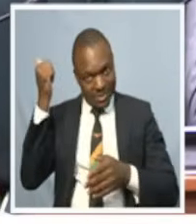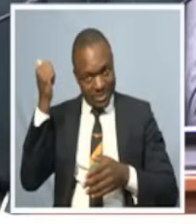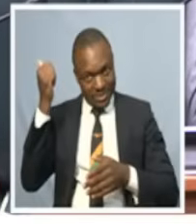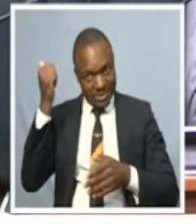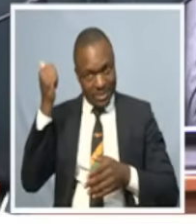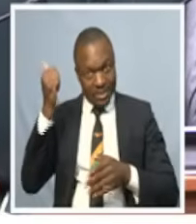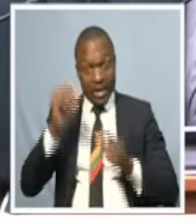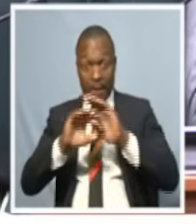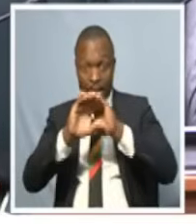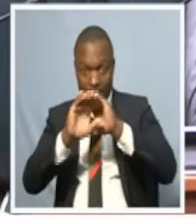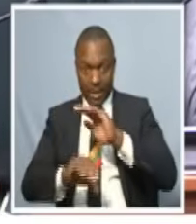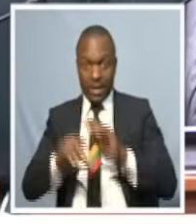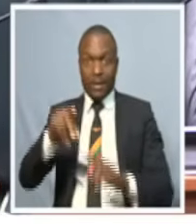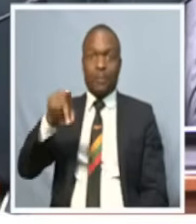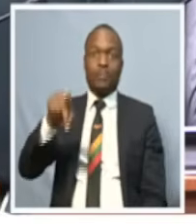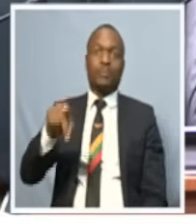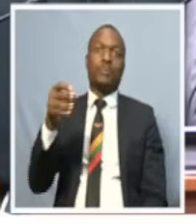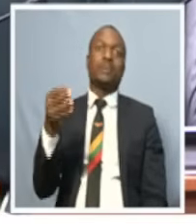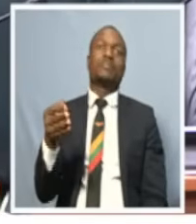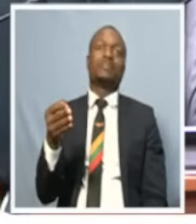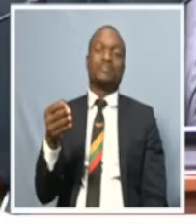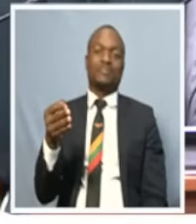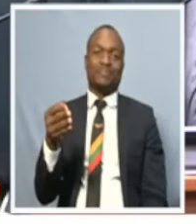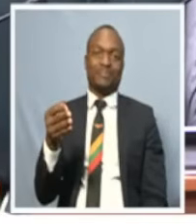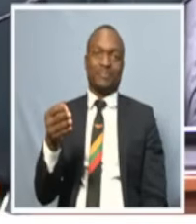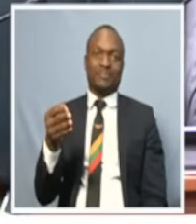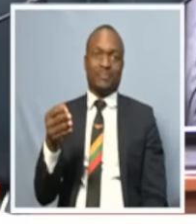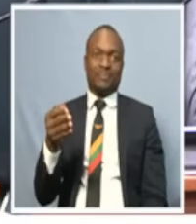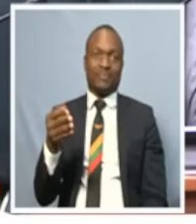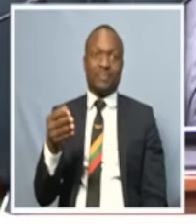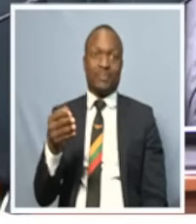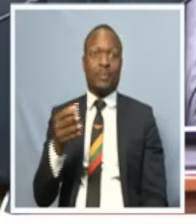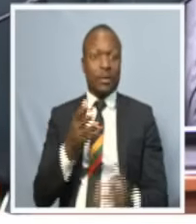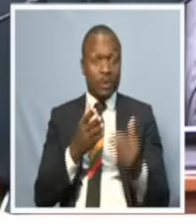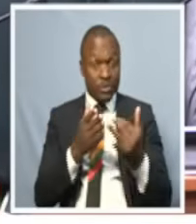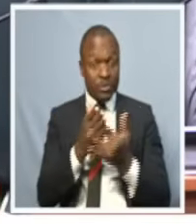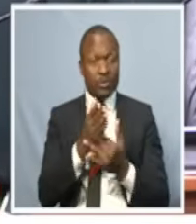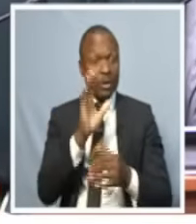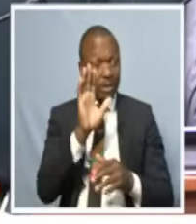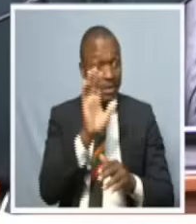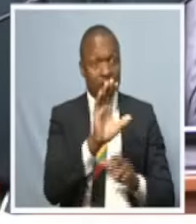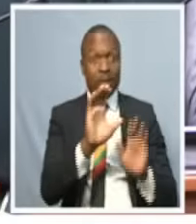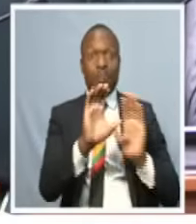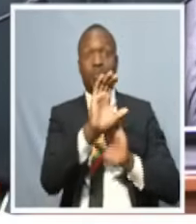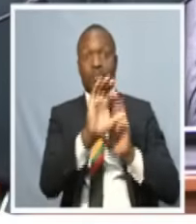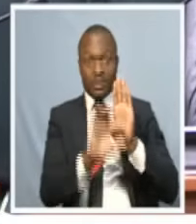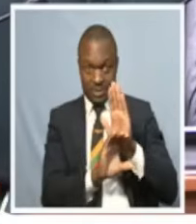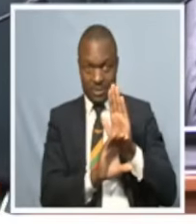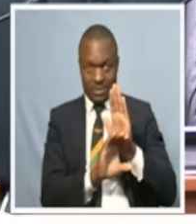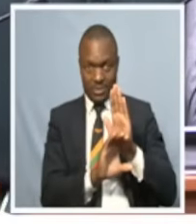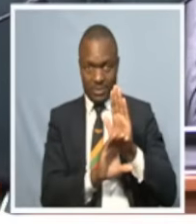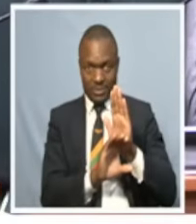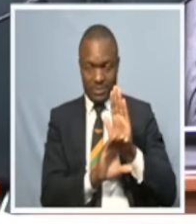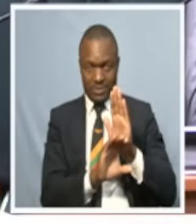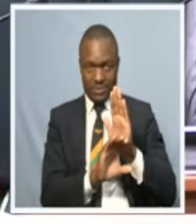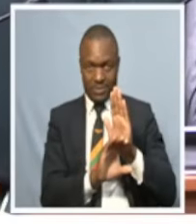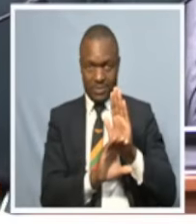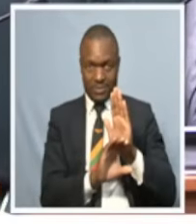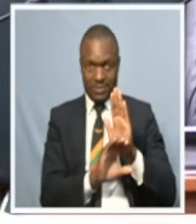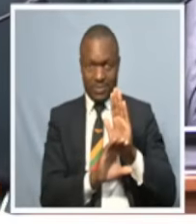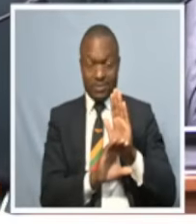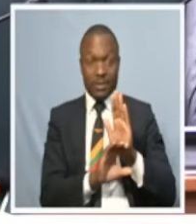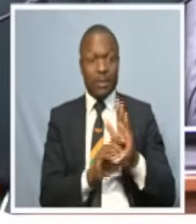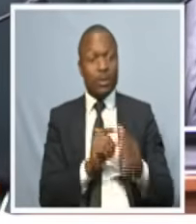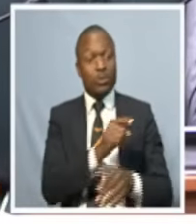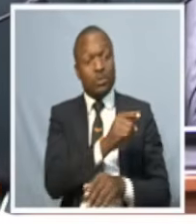that under the PF regime and through their constitutional arrangement,